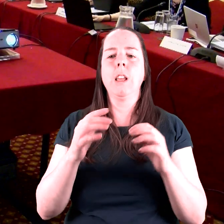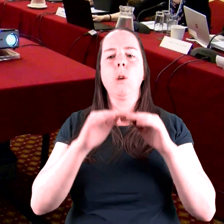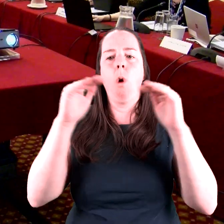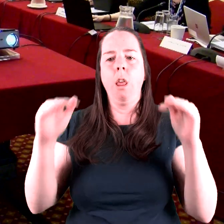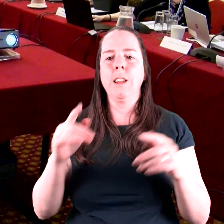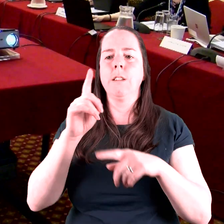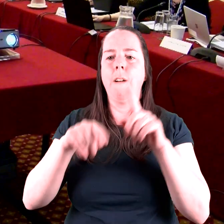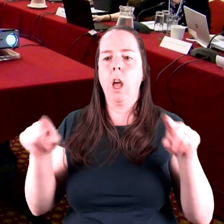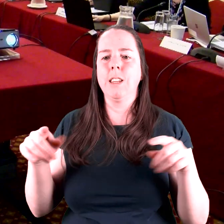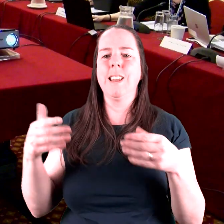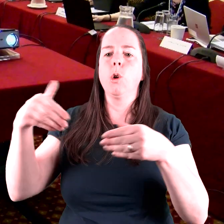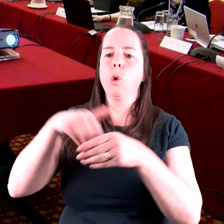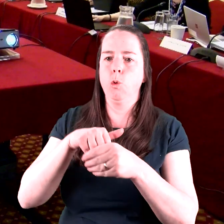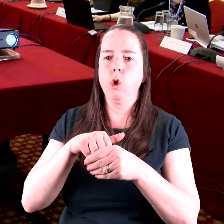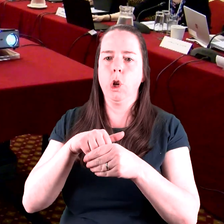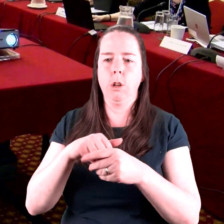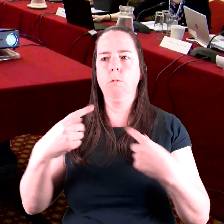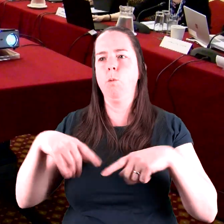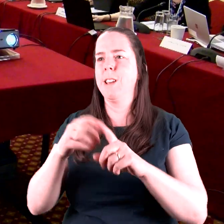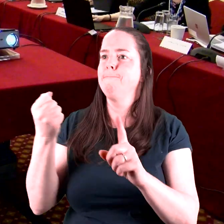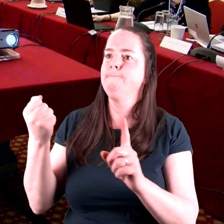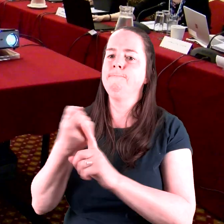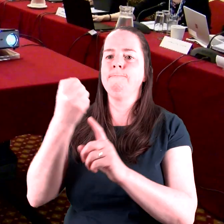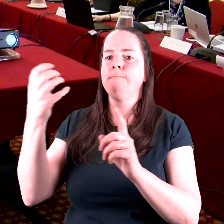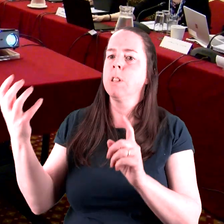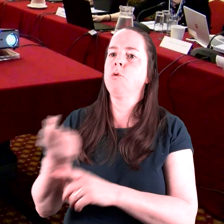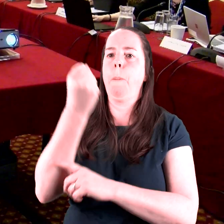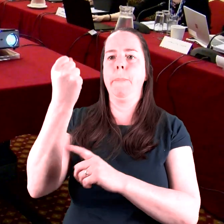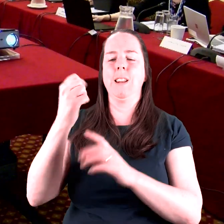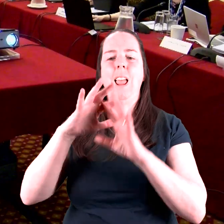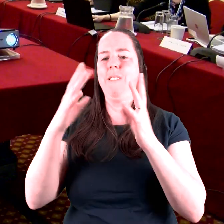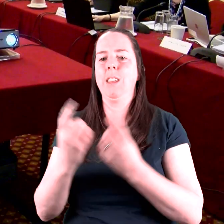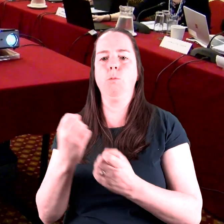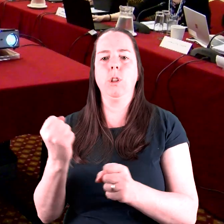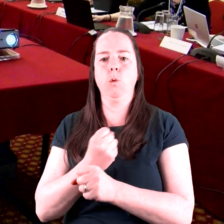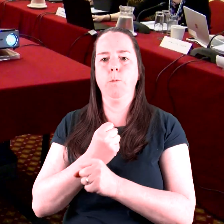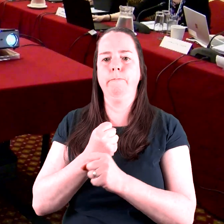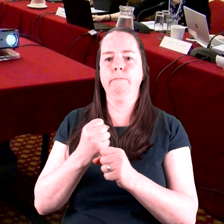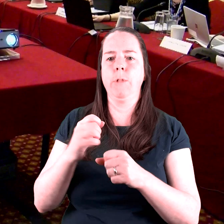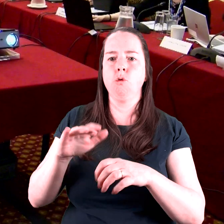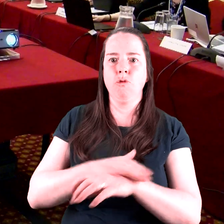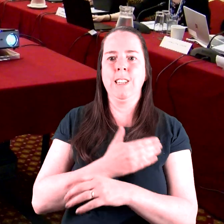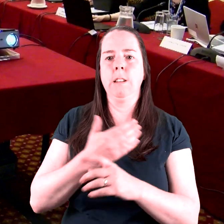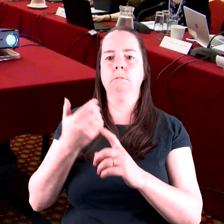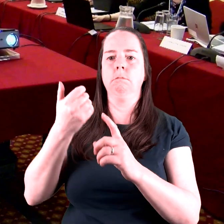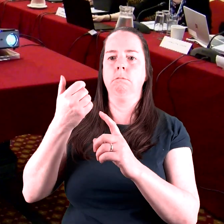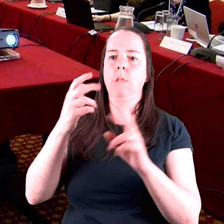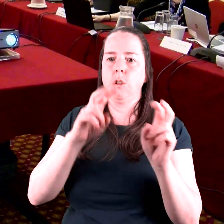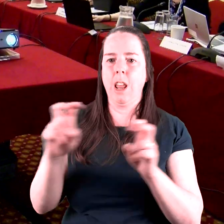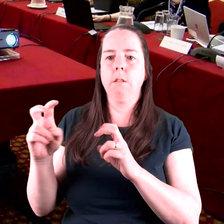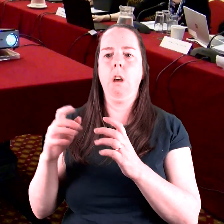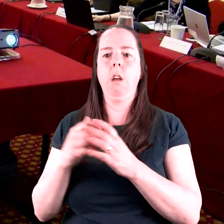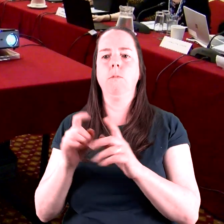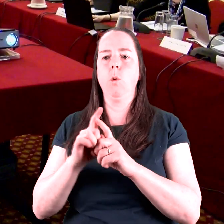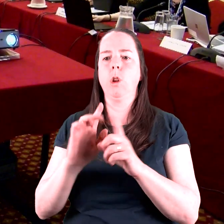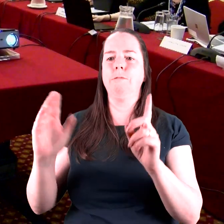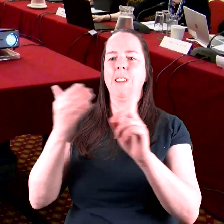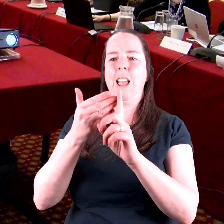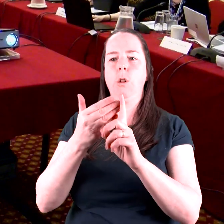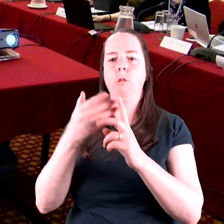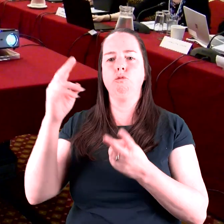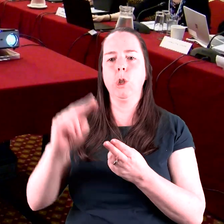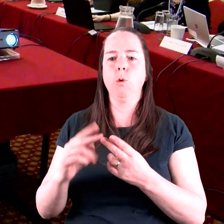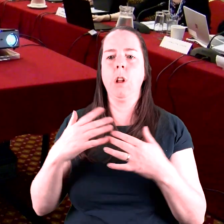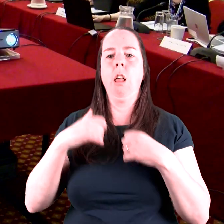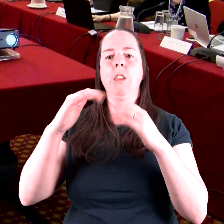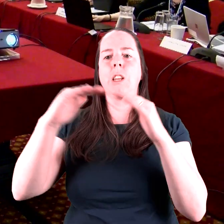and inclusion, that we champion in everything we do, the green agenda, that together we tackle and reduce health inequalities in the actions that